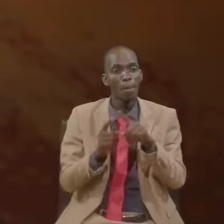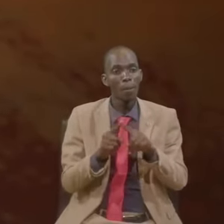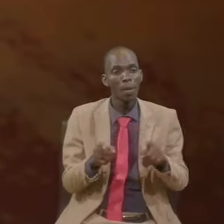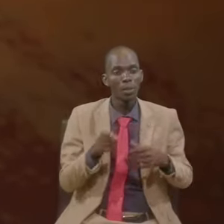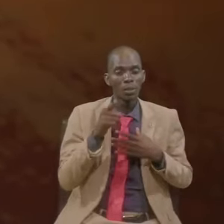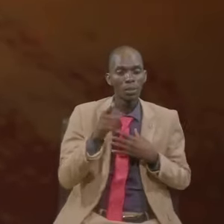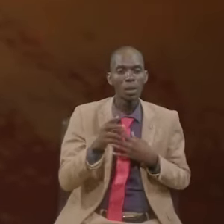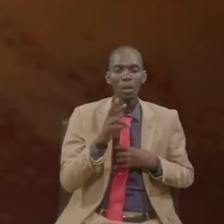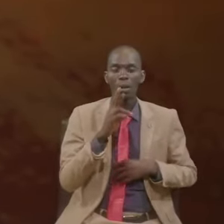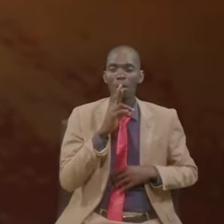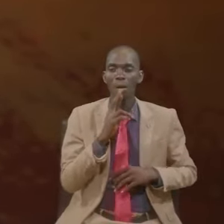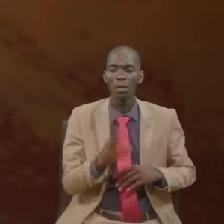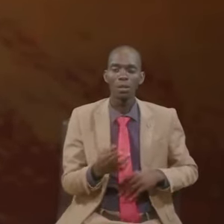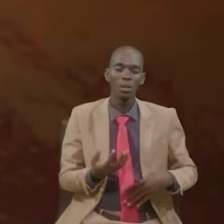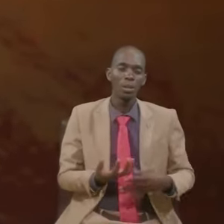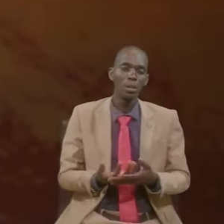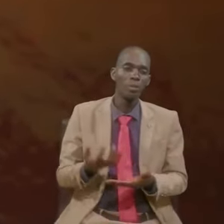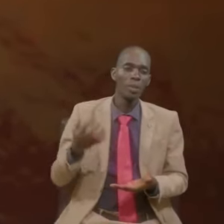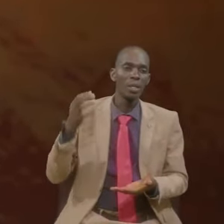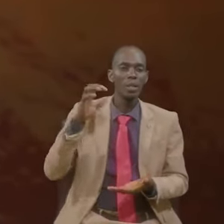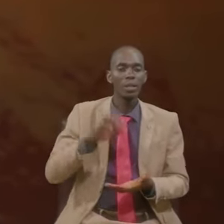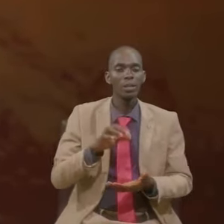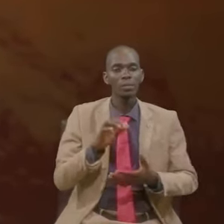thou art rich. Amen.